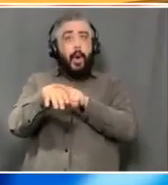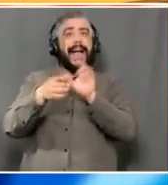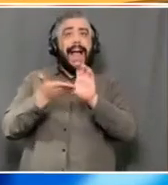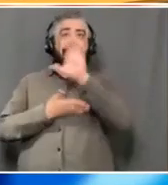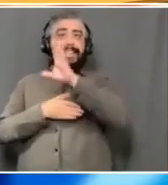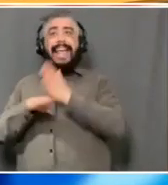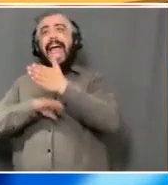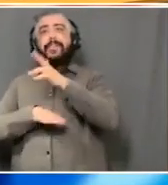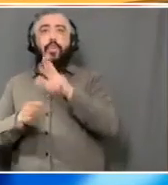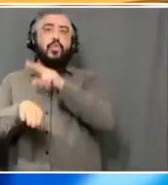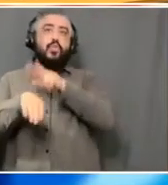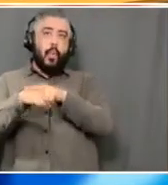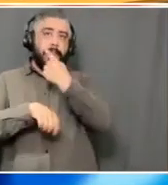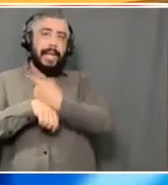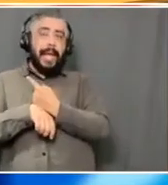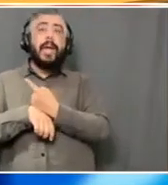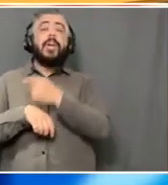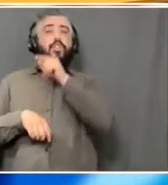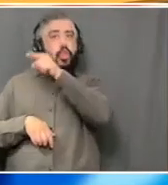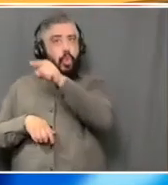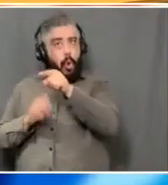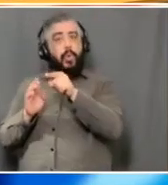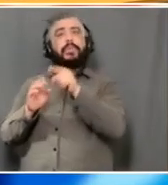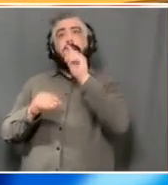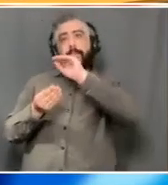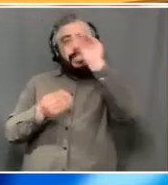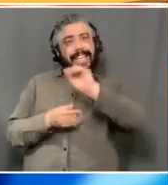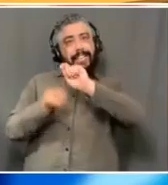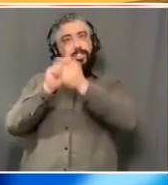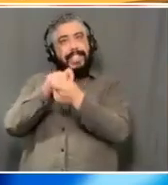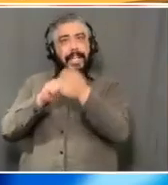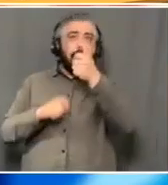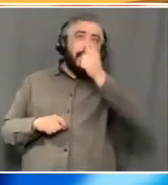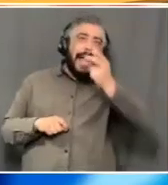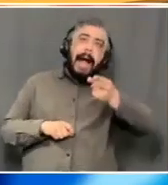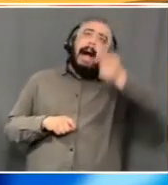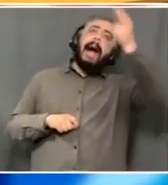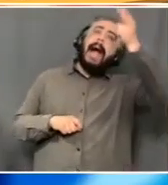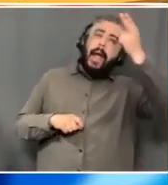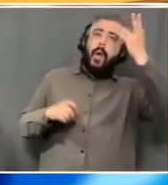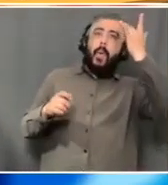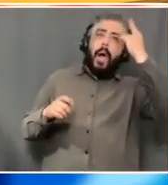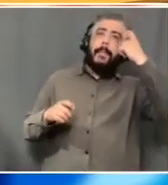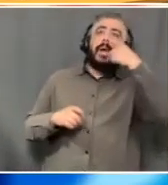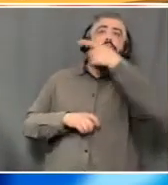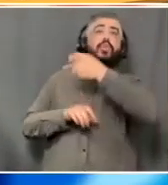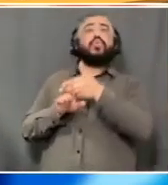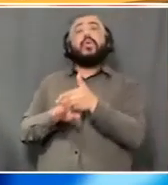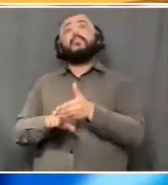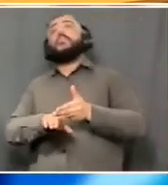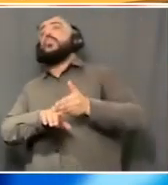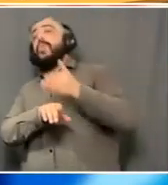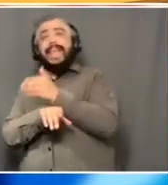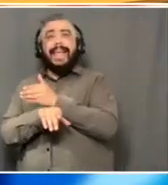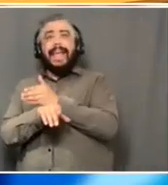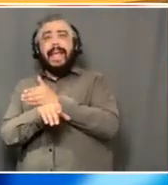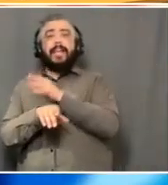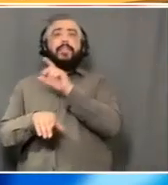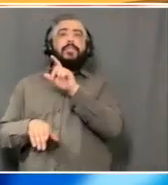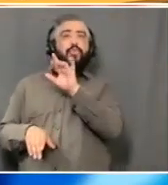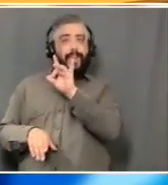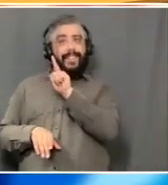And so these percentage changes are a little bit higher, given that these were the 25-26 figures